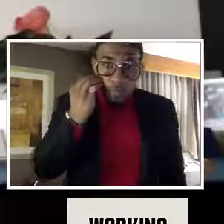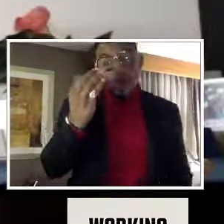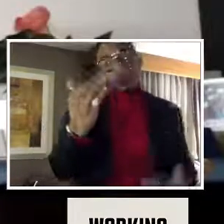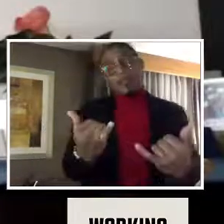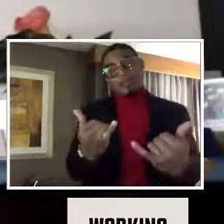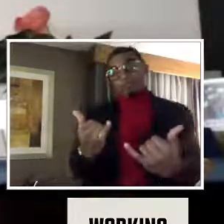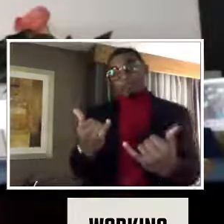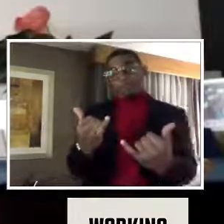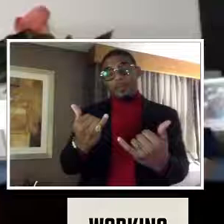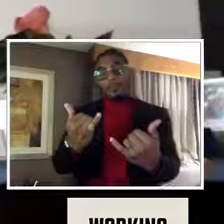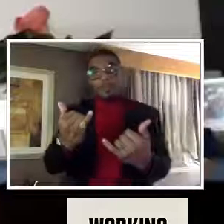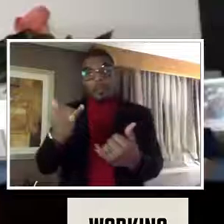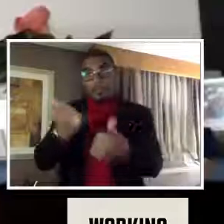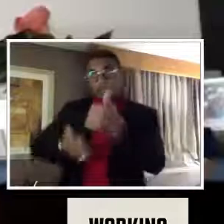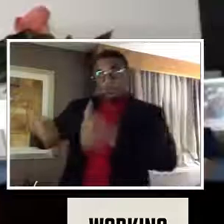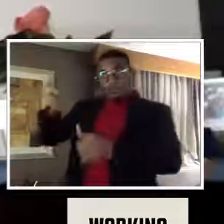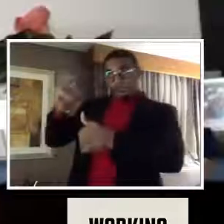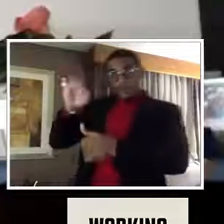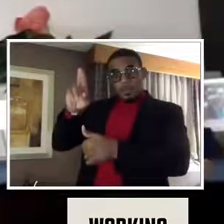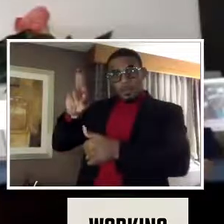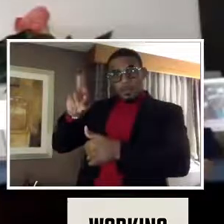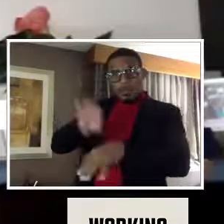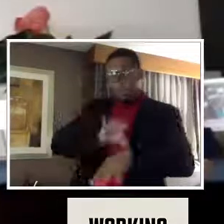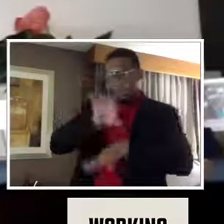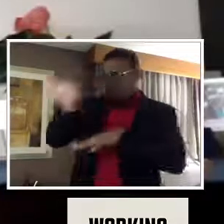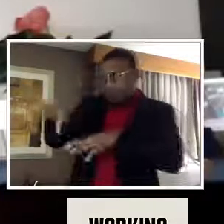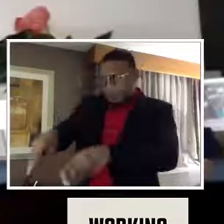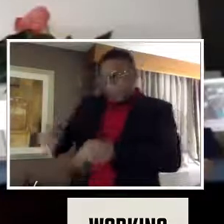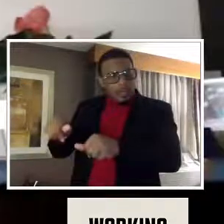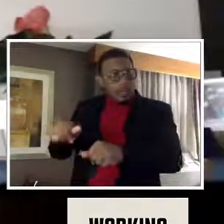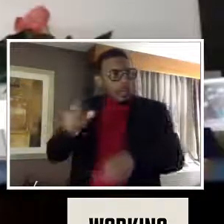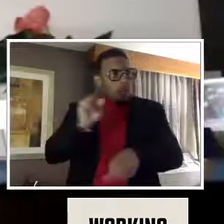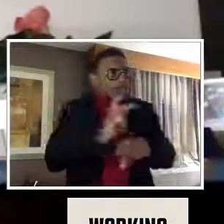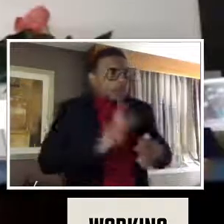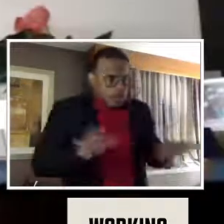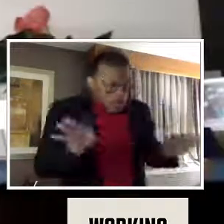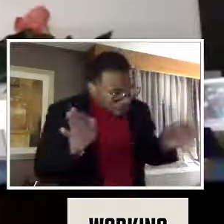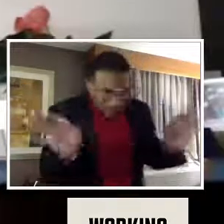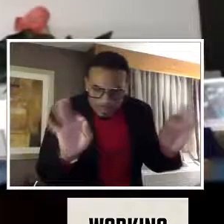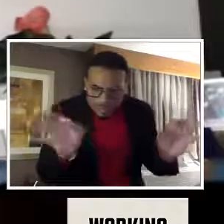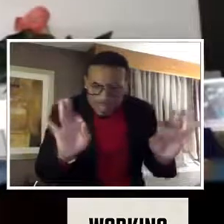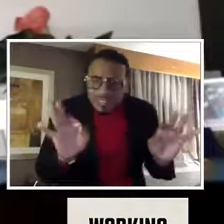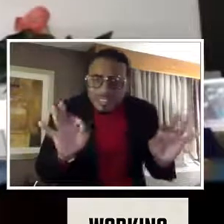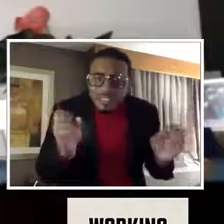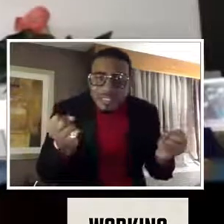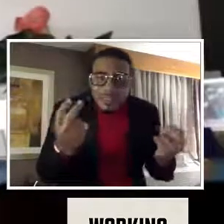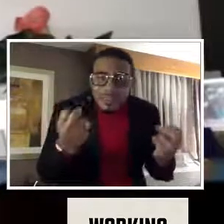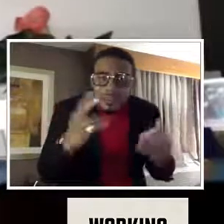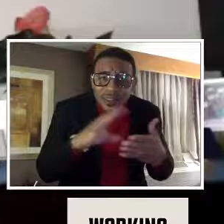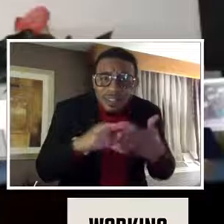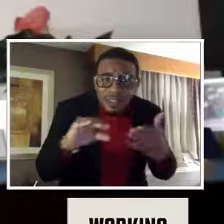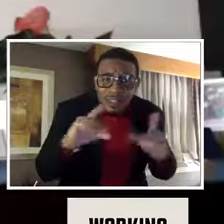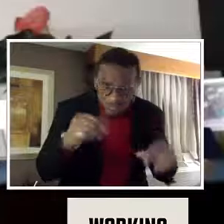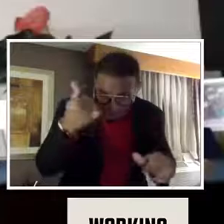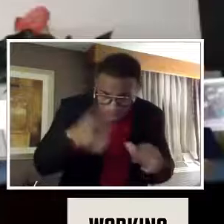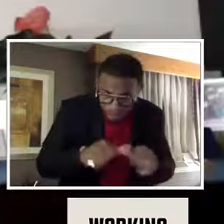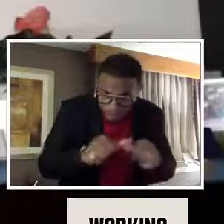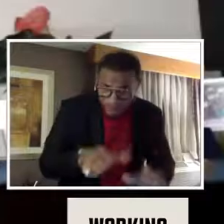Now, corporations and banks were bailed out and working people got a single measly $1,200 check to last 6 months. Remember